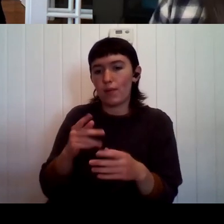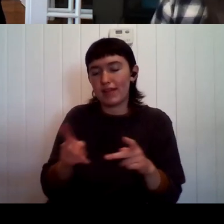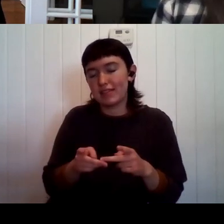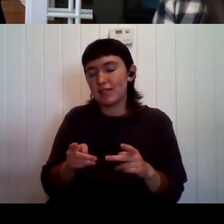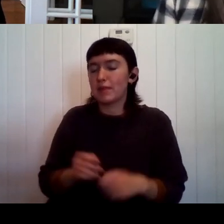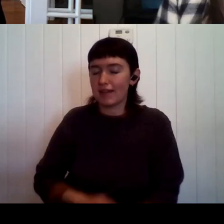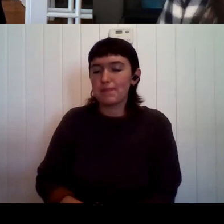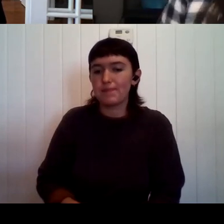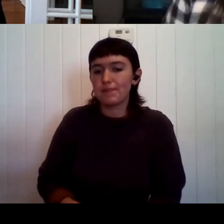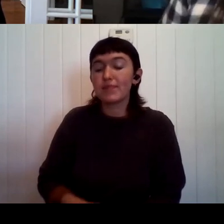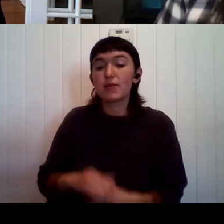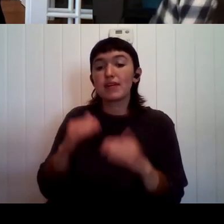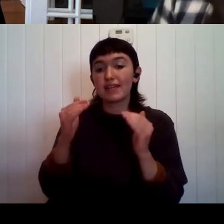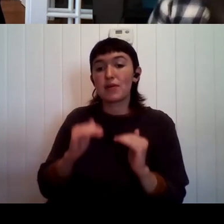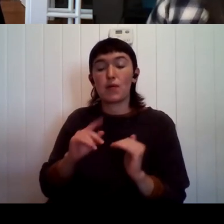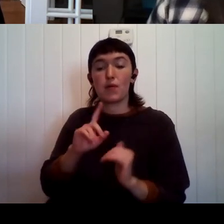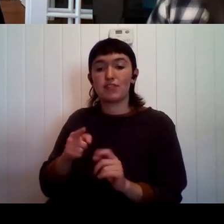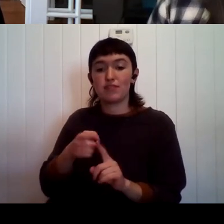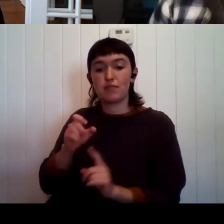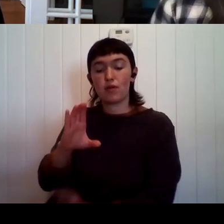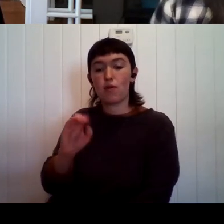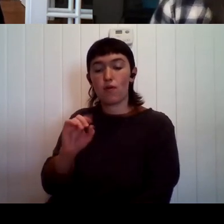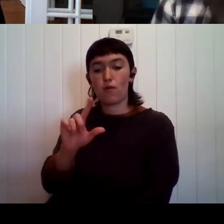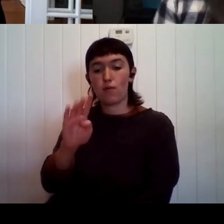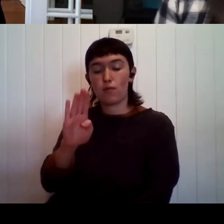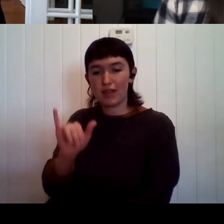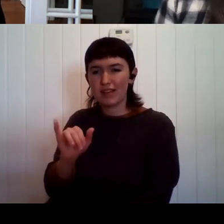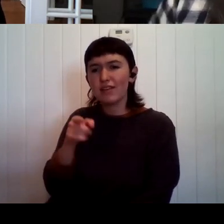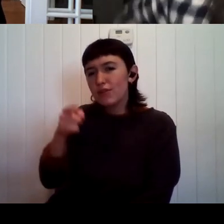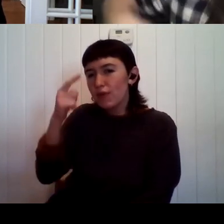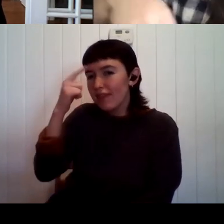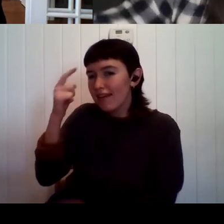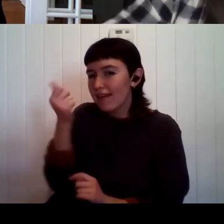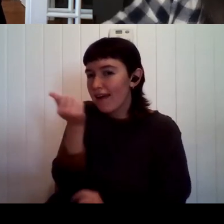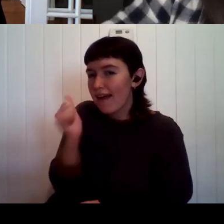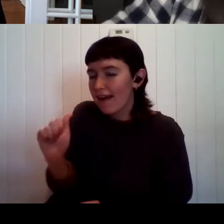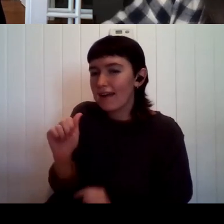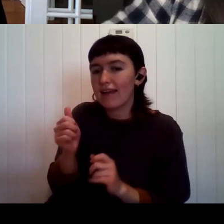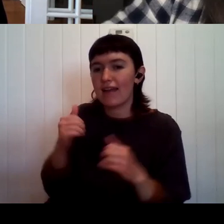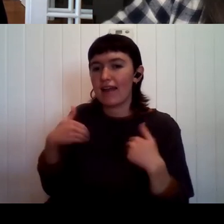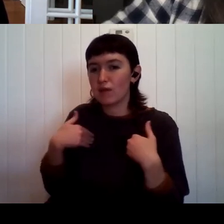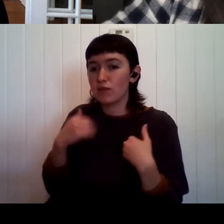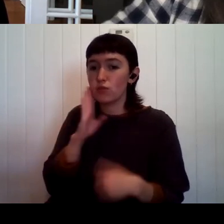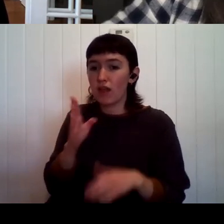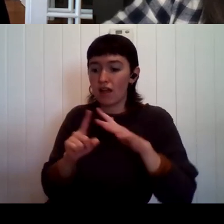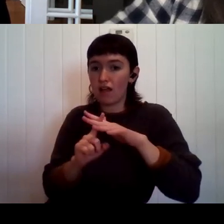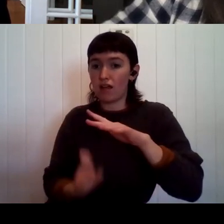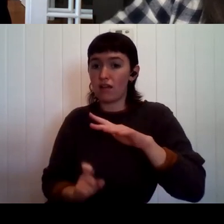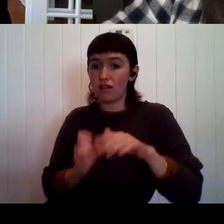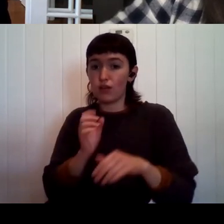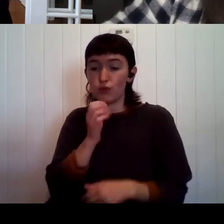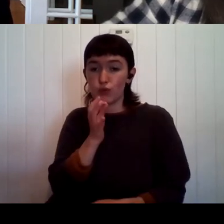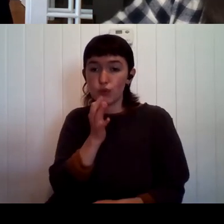is from Colby. Do you think any animals will disappear soon? And if so, which animals?